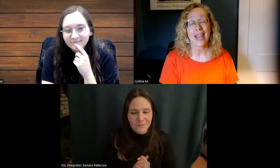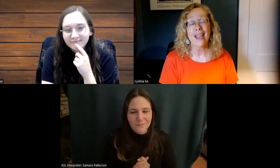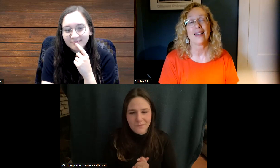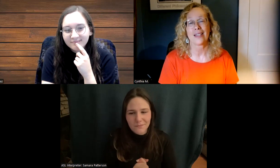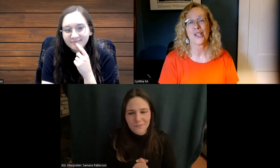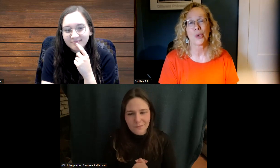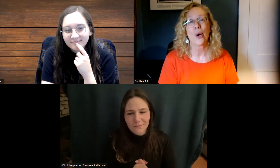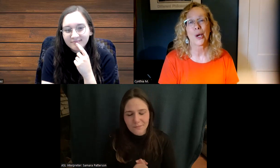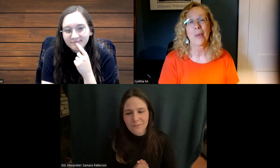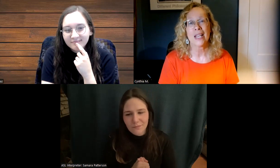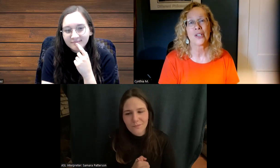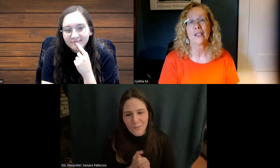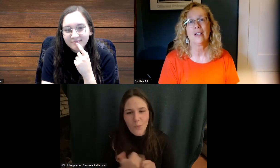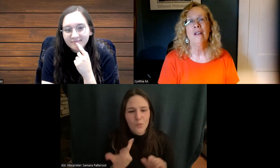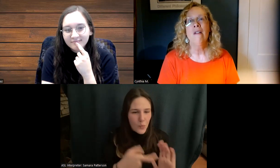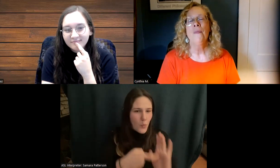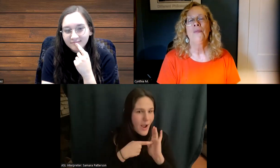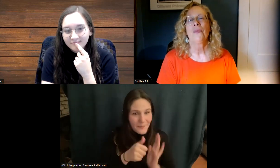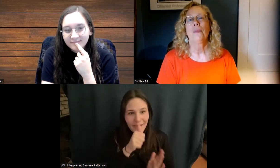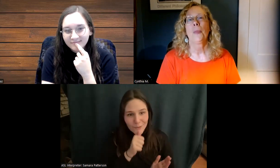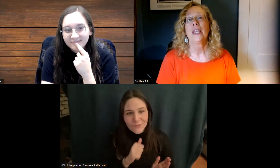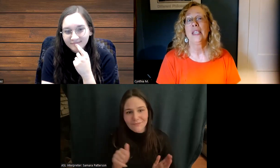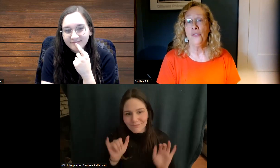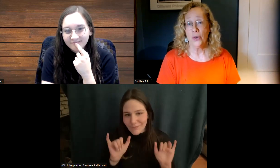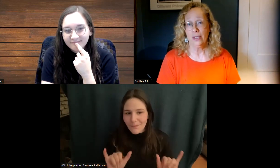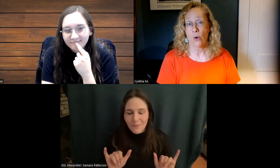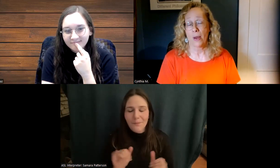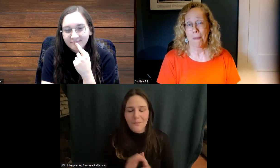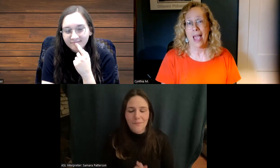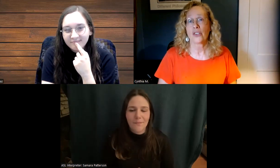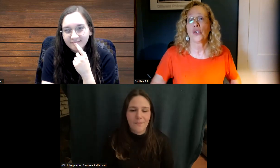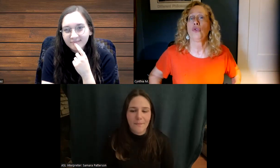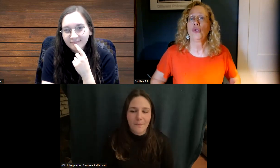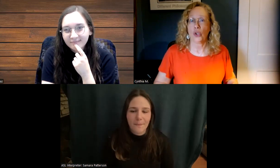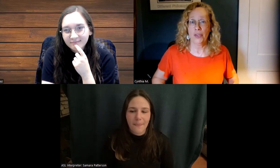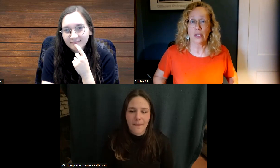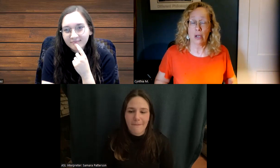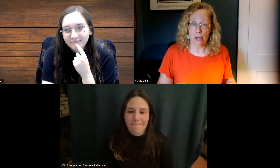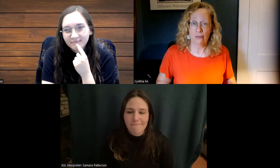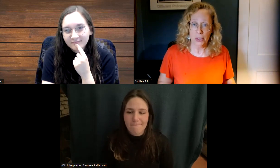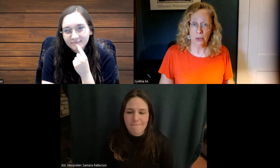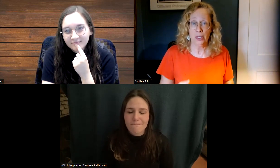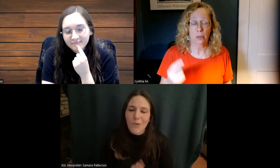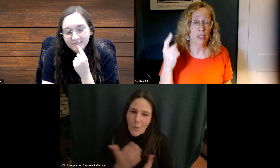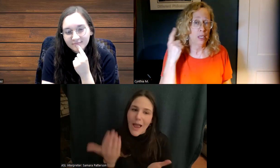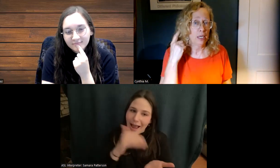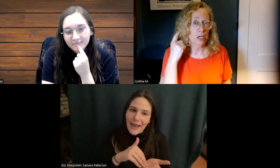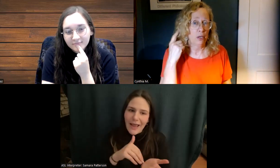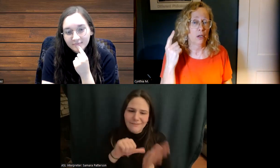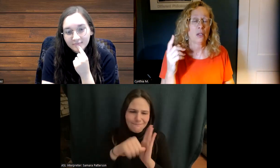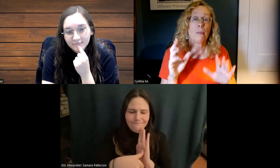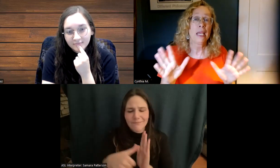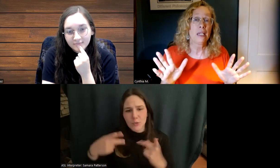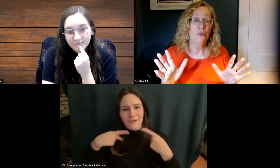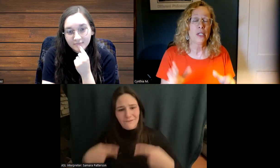does, again, it does require patience. The difference, going back to service dog, like physical disability, and a